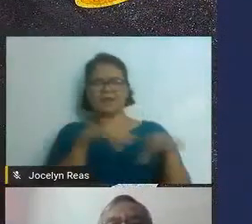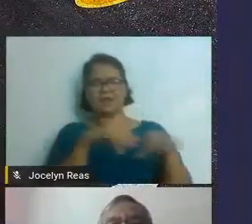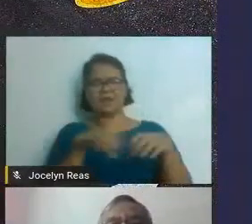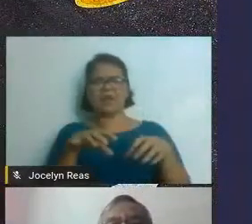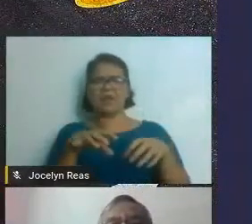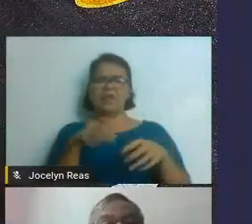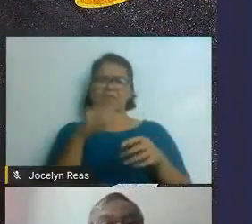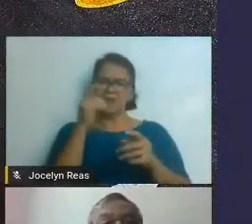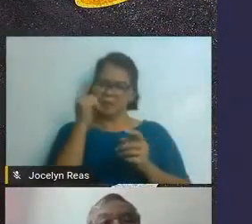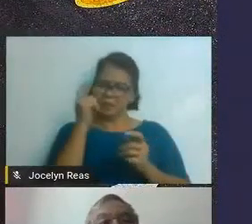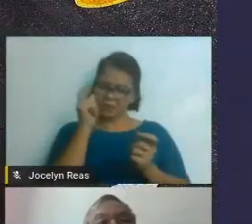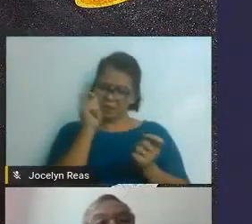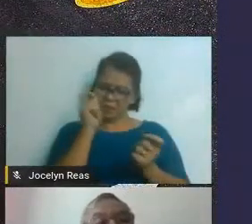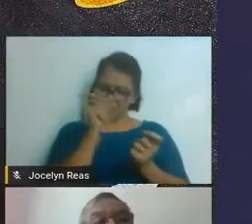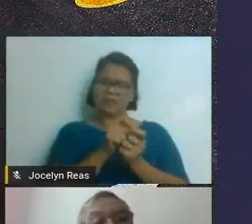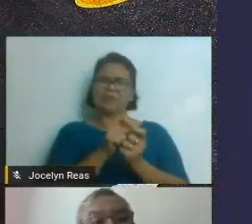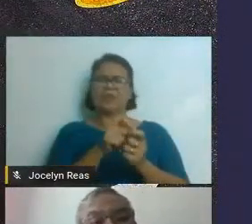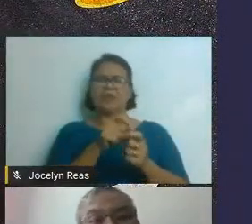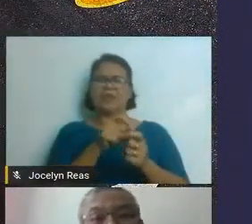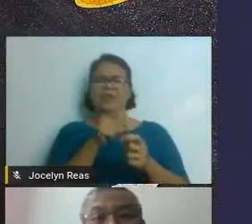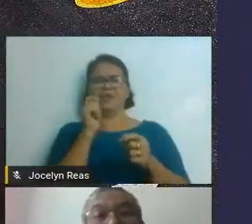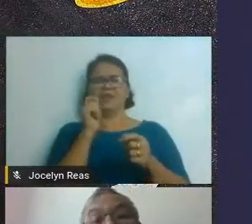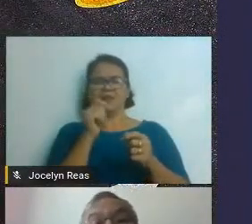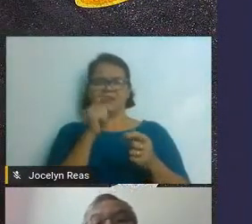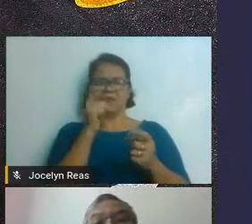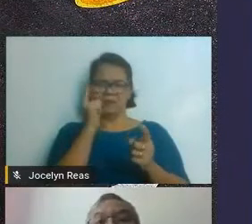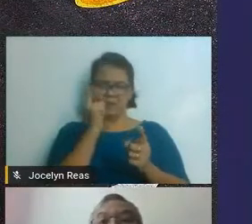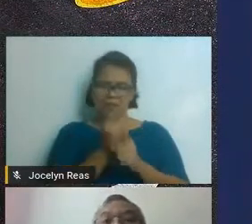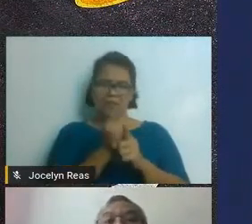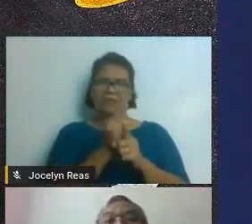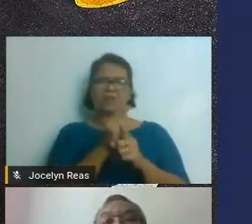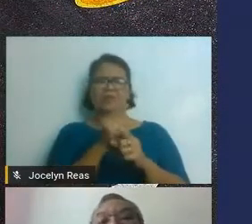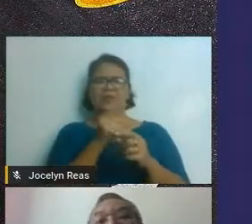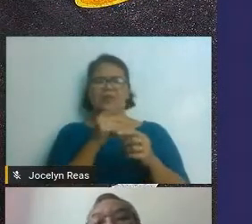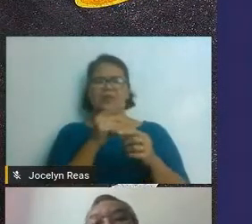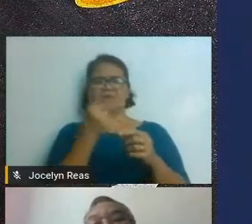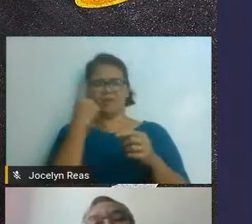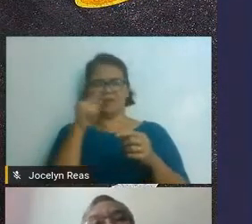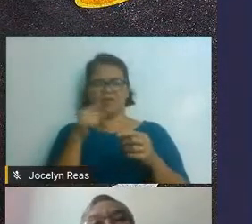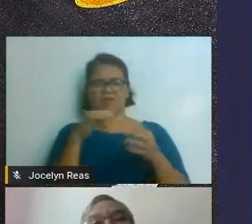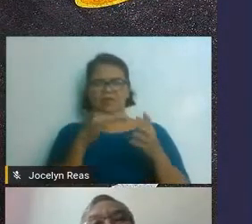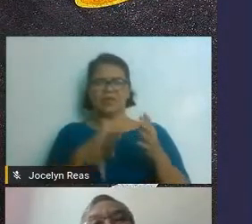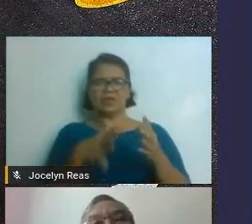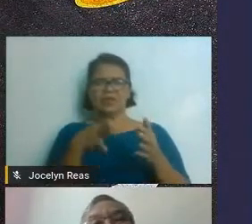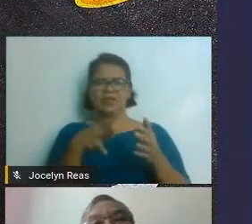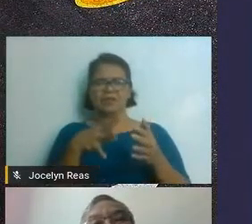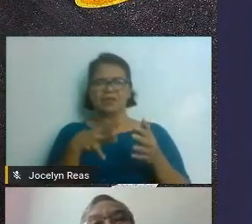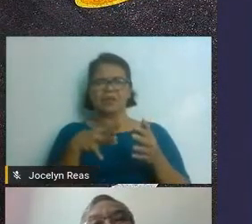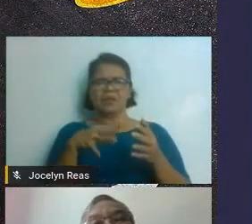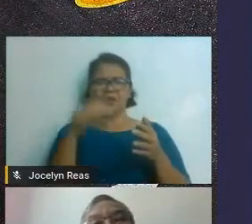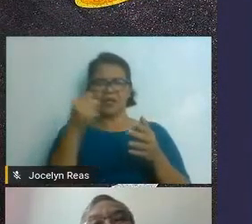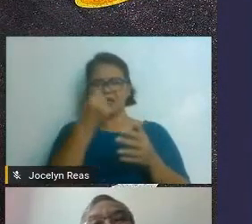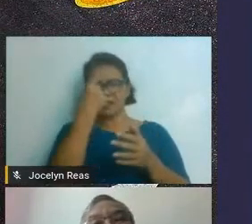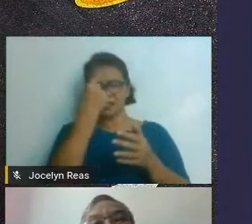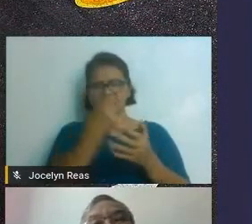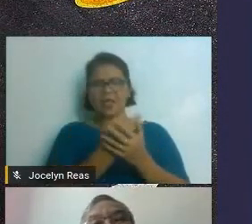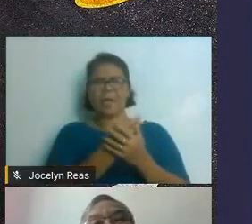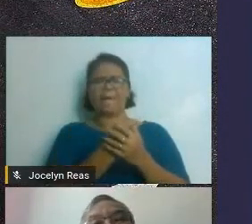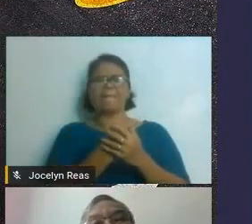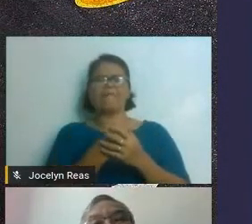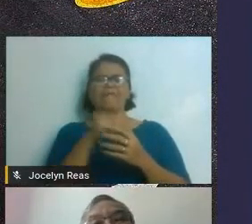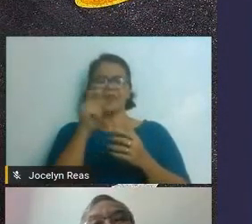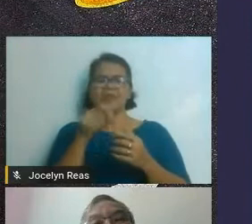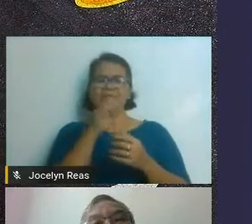angkop na support, etc. Maintaining presence. Pangalawa, we should foster teachers' professional development. A